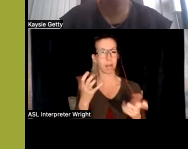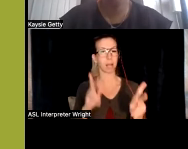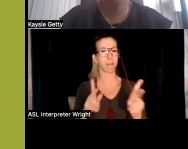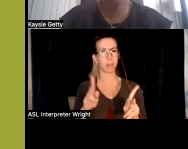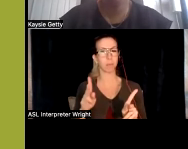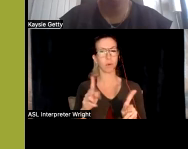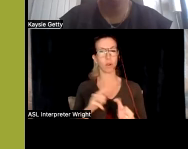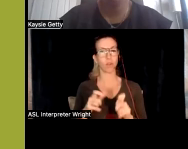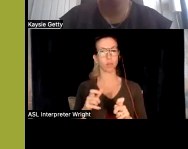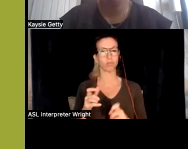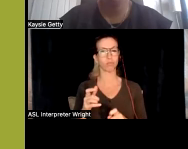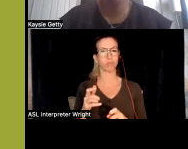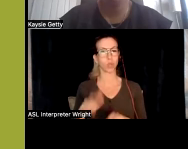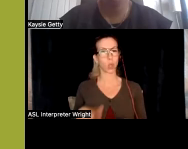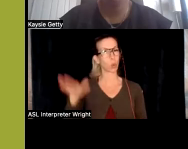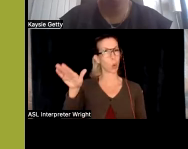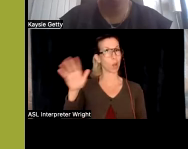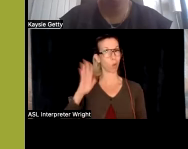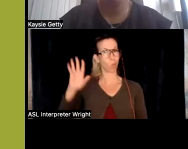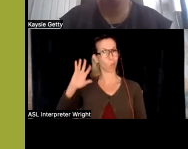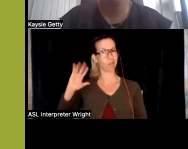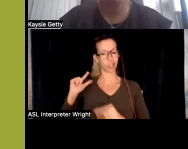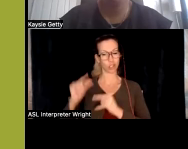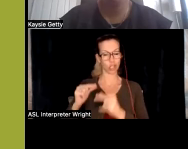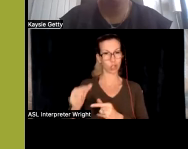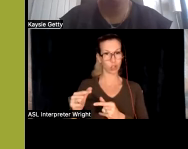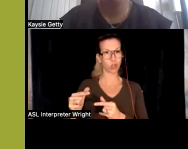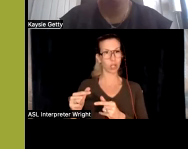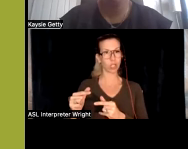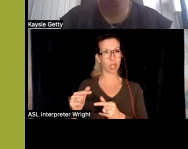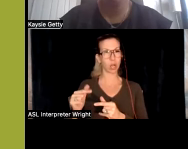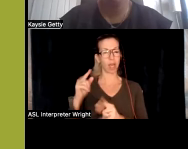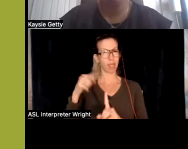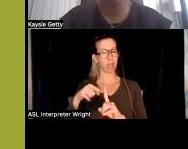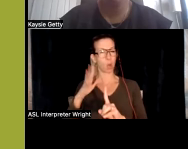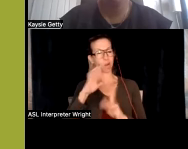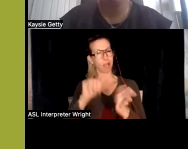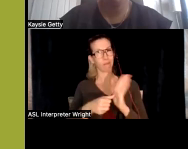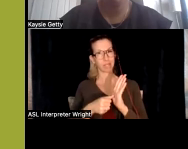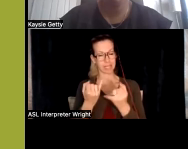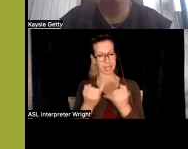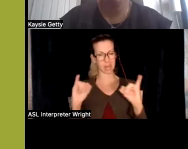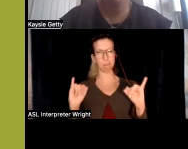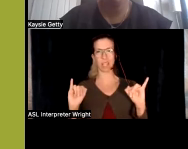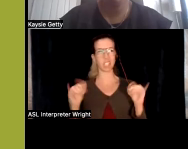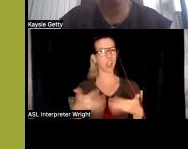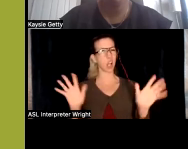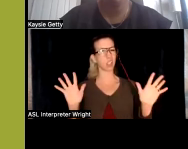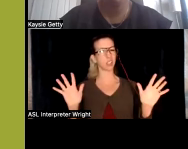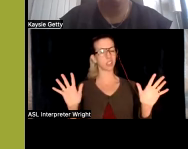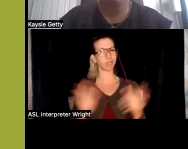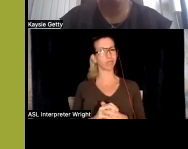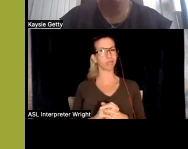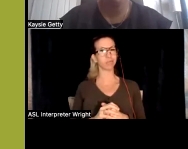previous, growing up in previous generations will talk about the independence that's been lost, the ability to like ride a bike